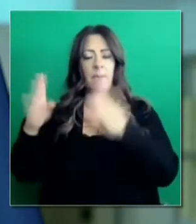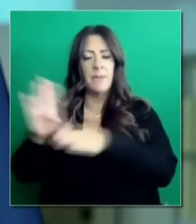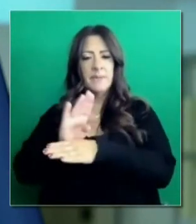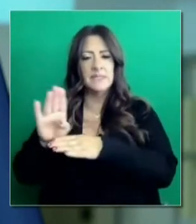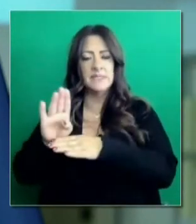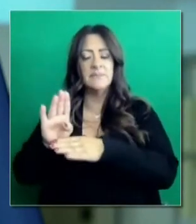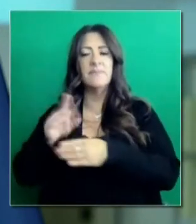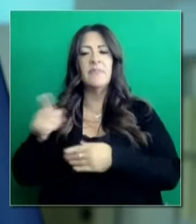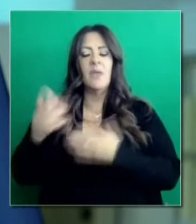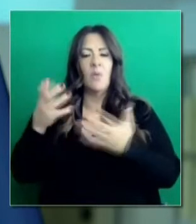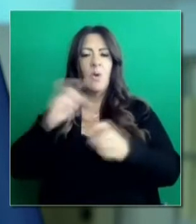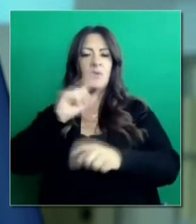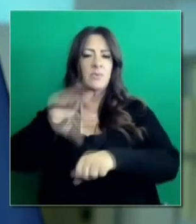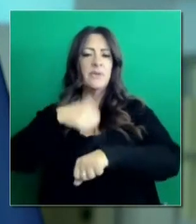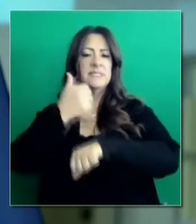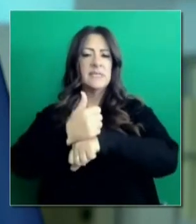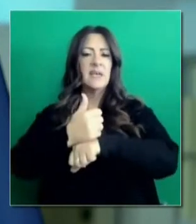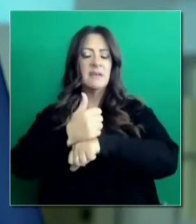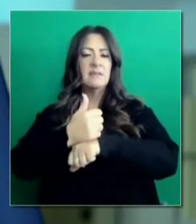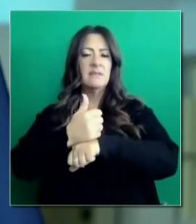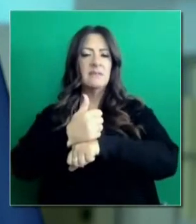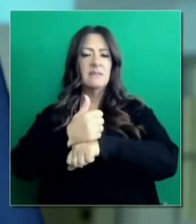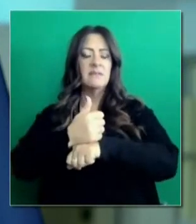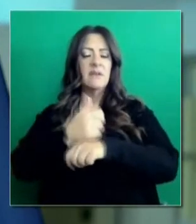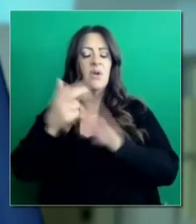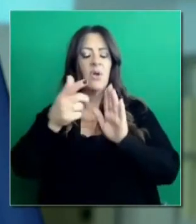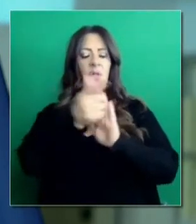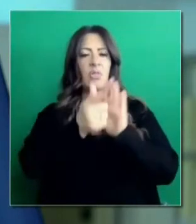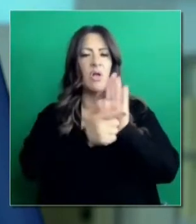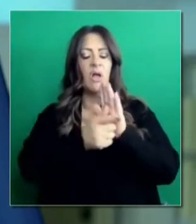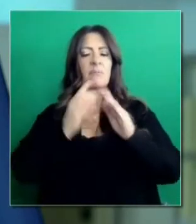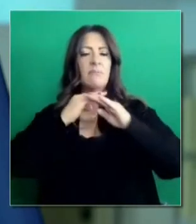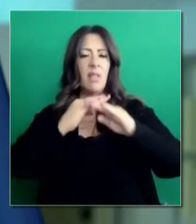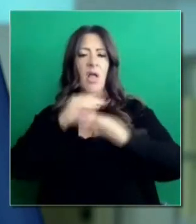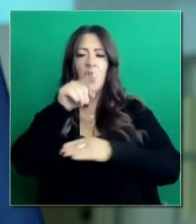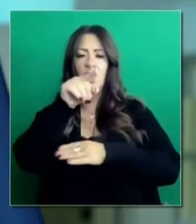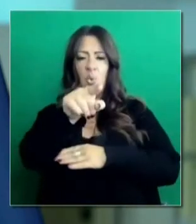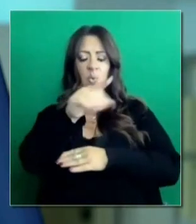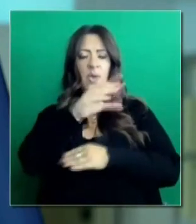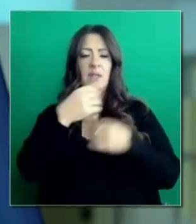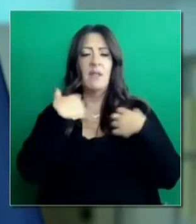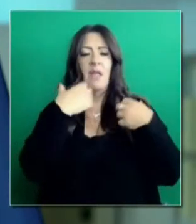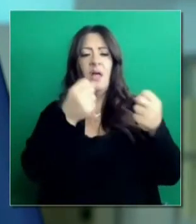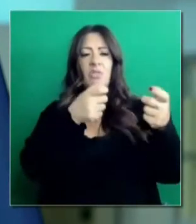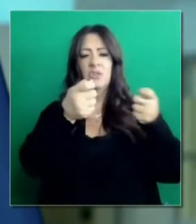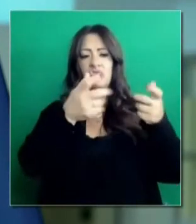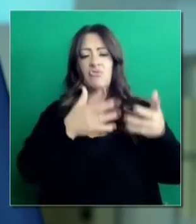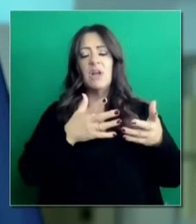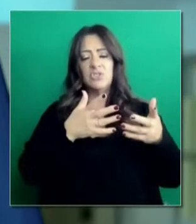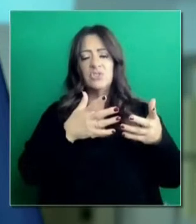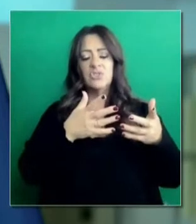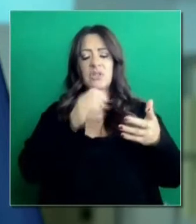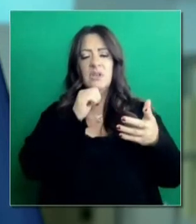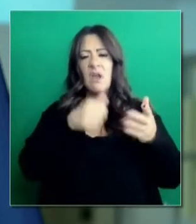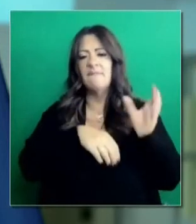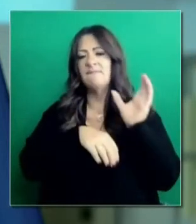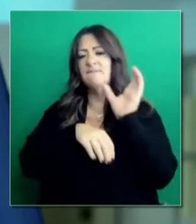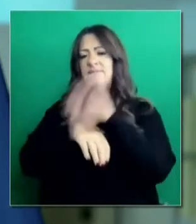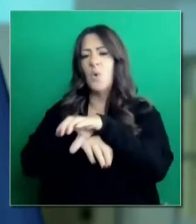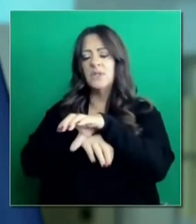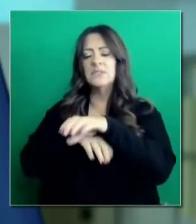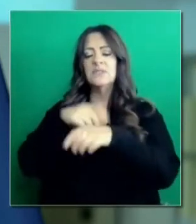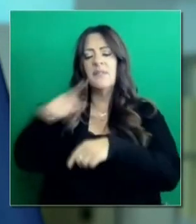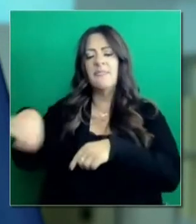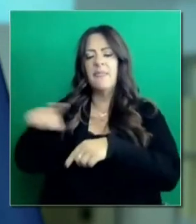precedent-setting and authoritative ruling that will permanently block you and health directors, and I'm saying this as a quote, from imposing any future arbitrary